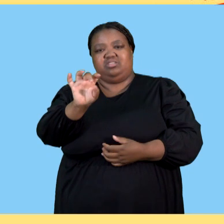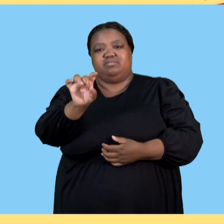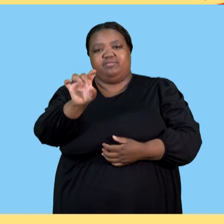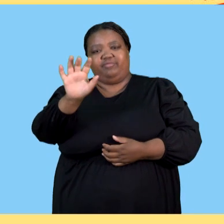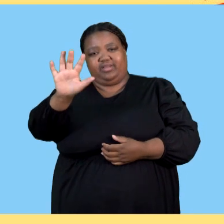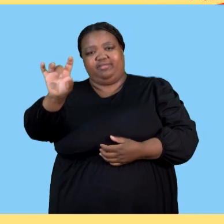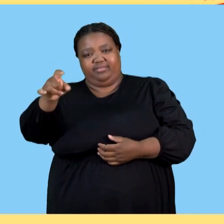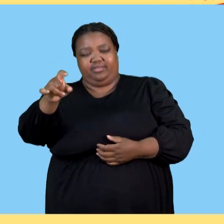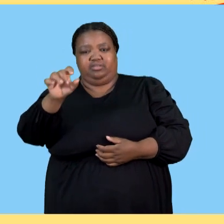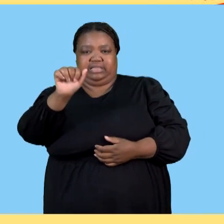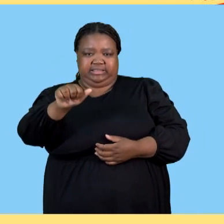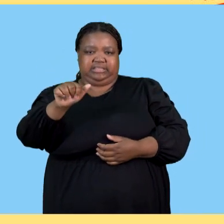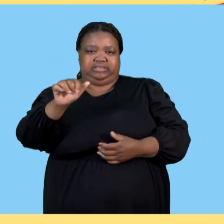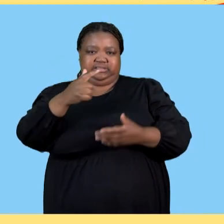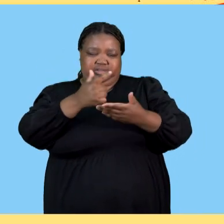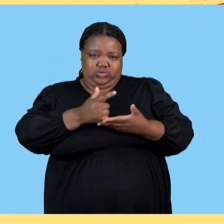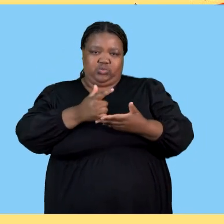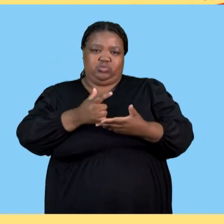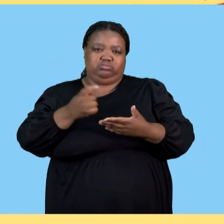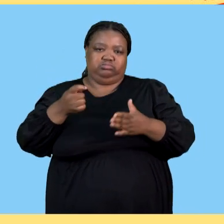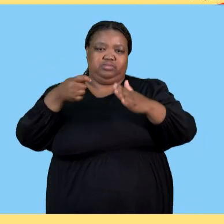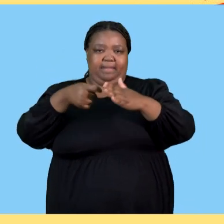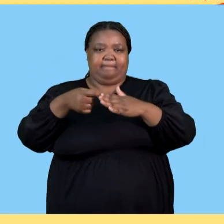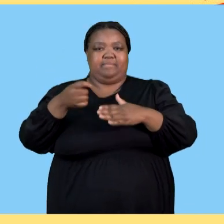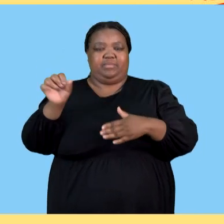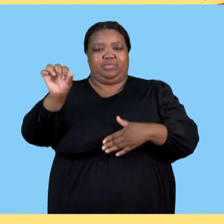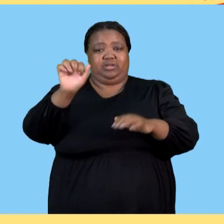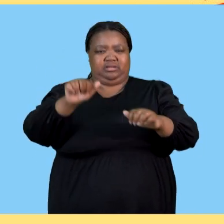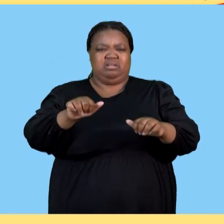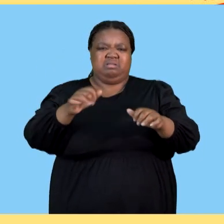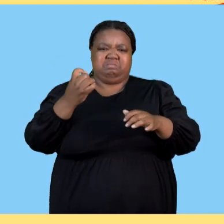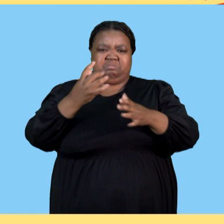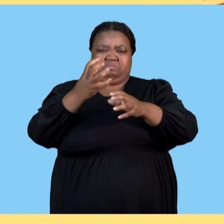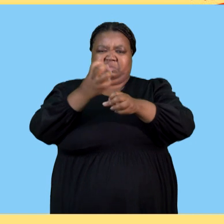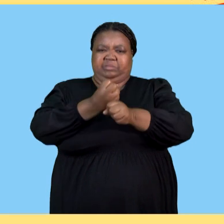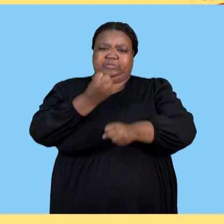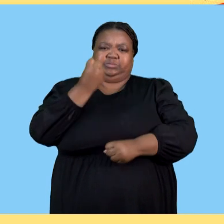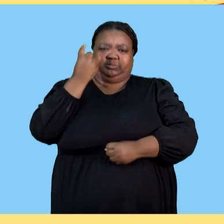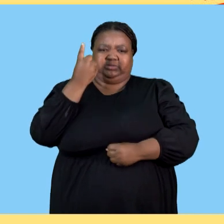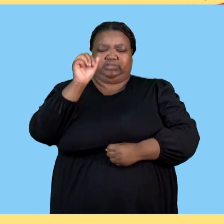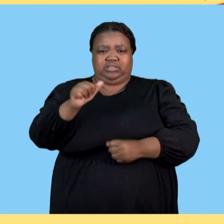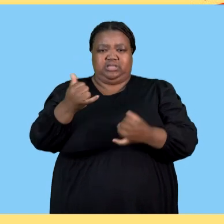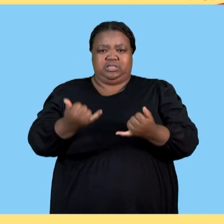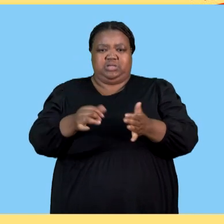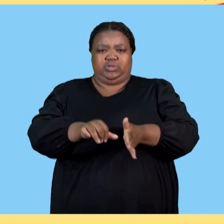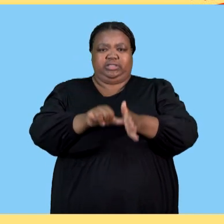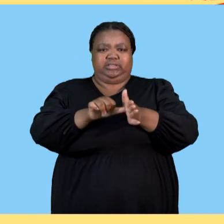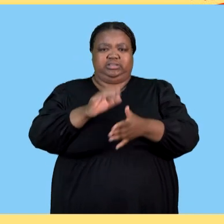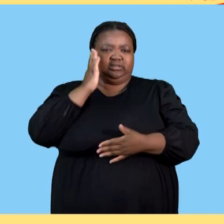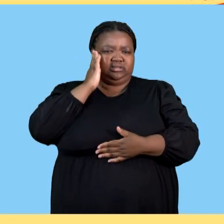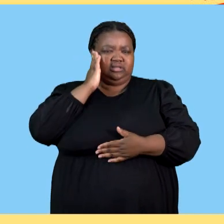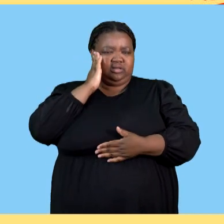repayment. 35,000 becomes the loan repayment. Once I understand